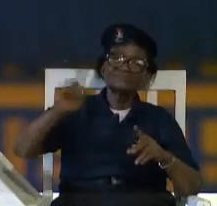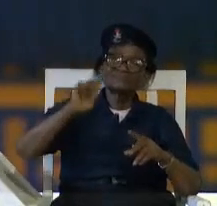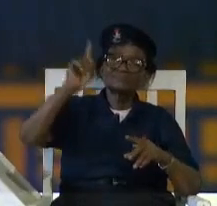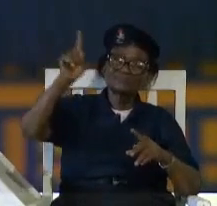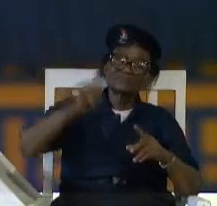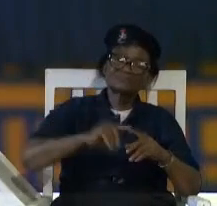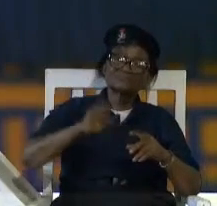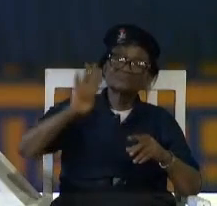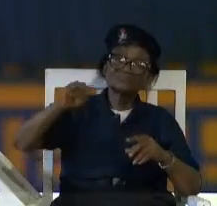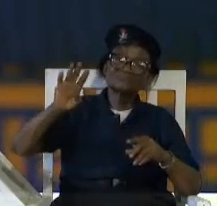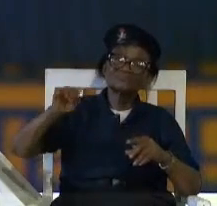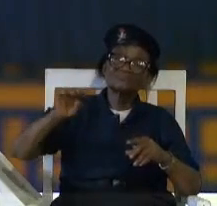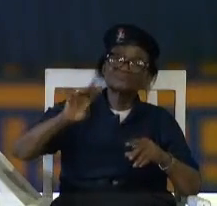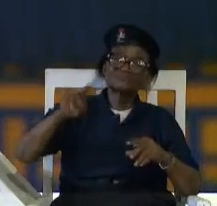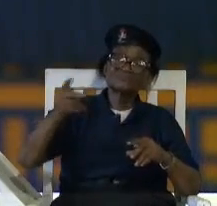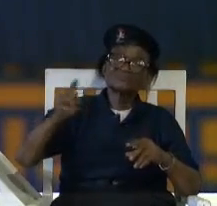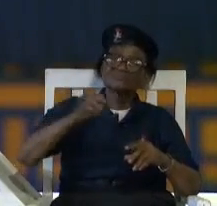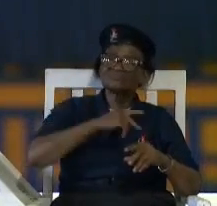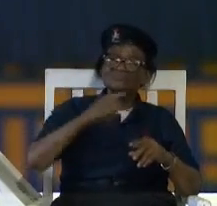2 Kings 5:1-14.